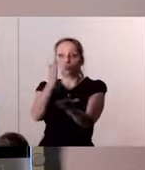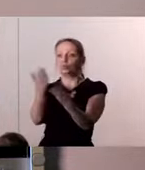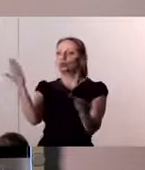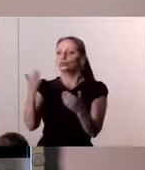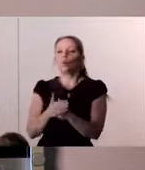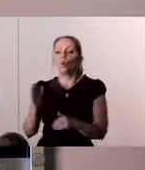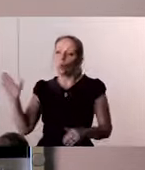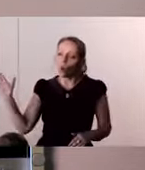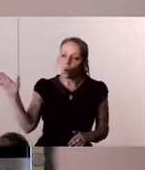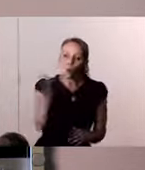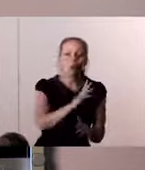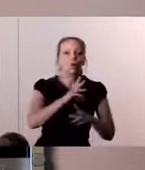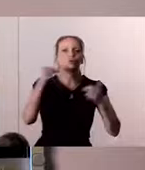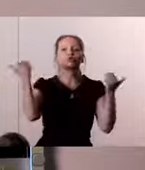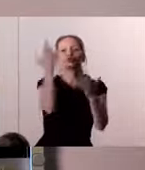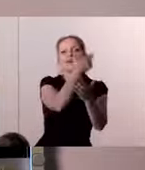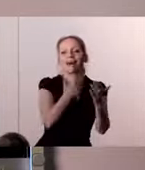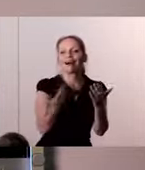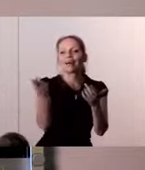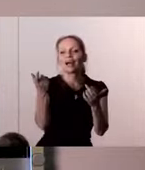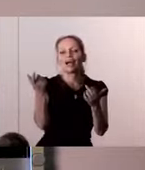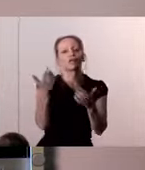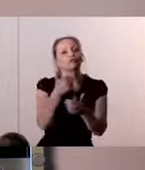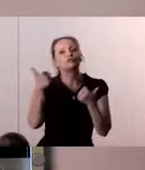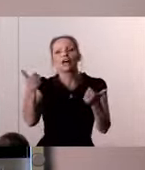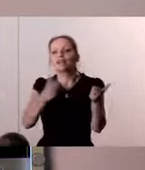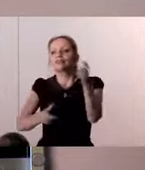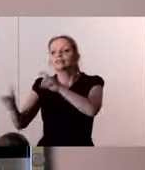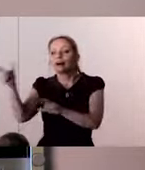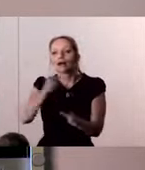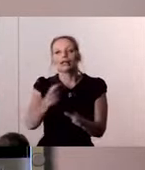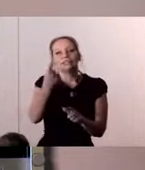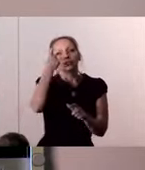all great art and all great science aspires to do.